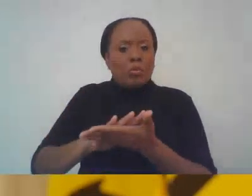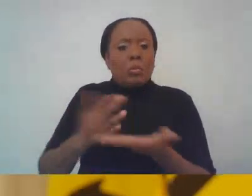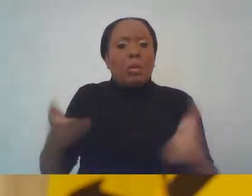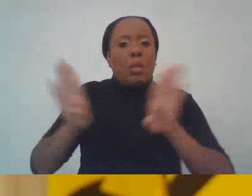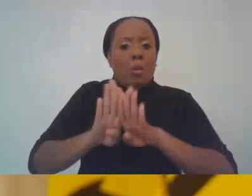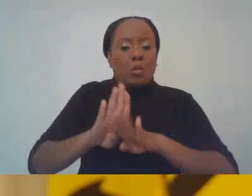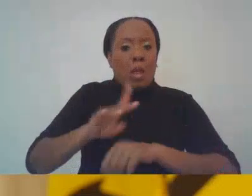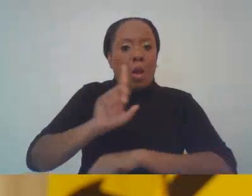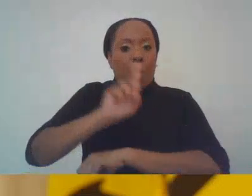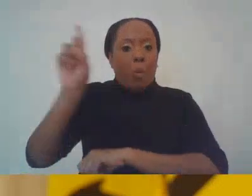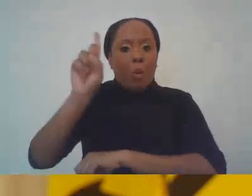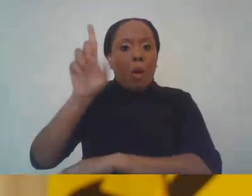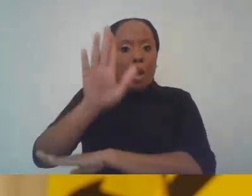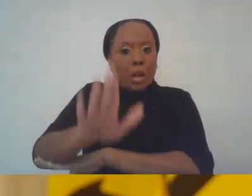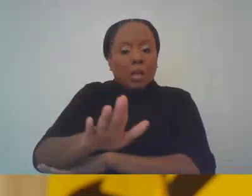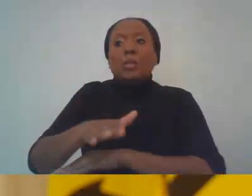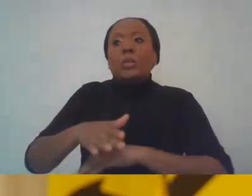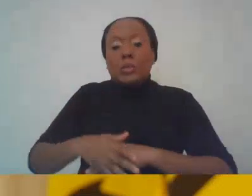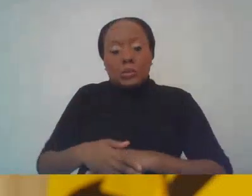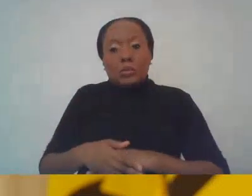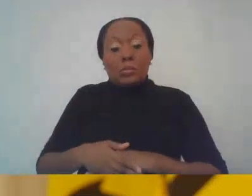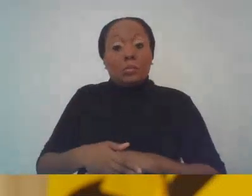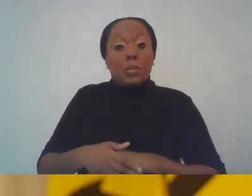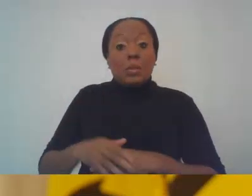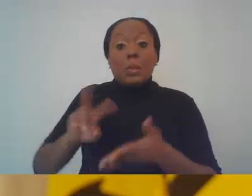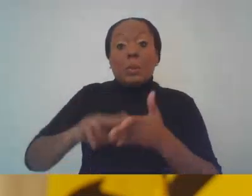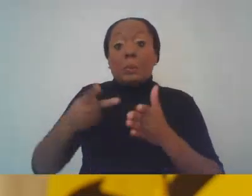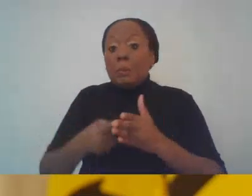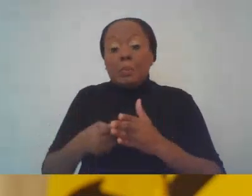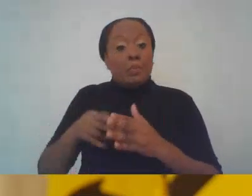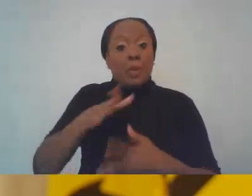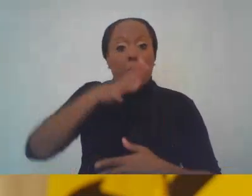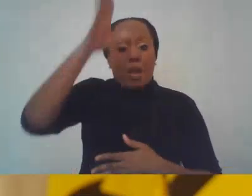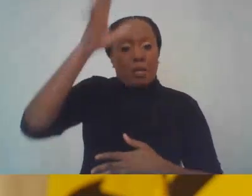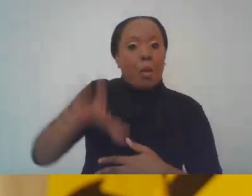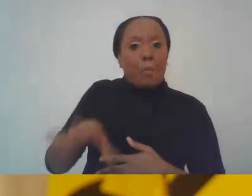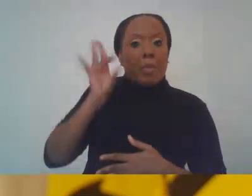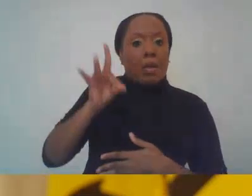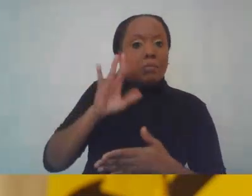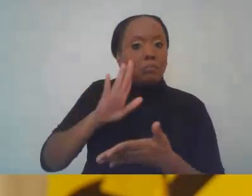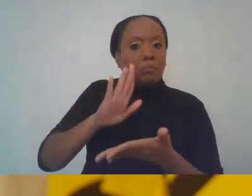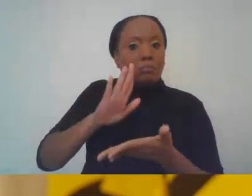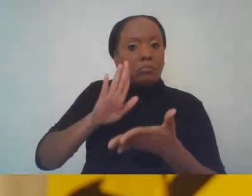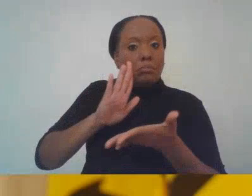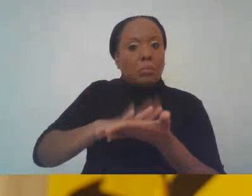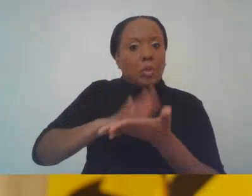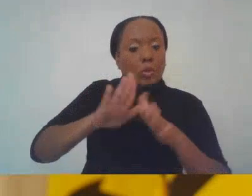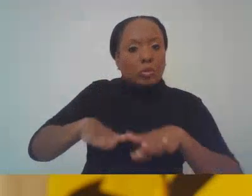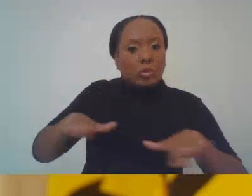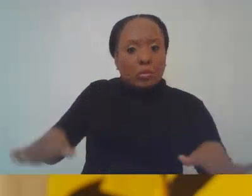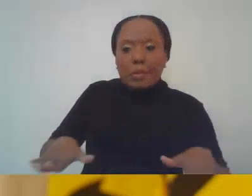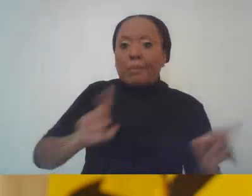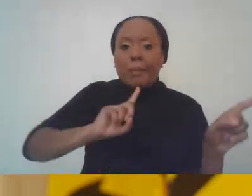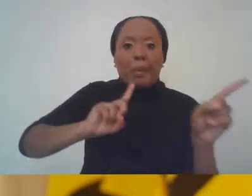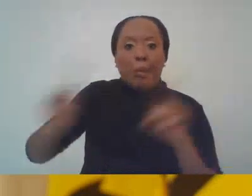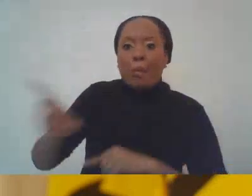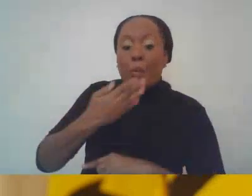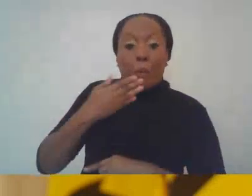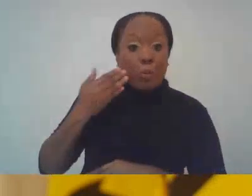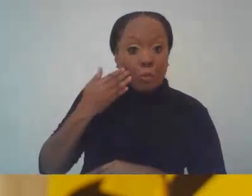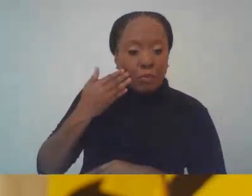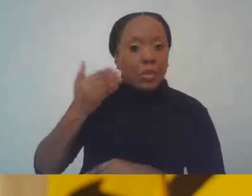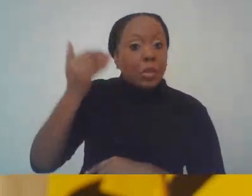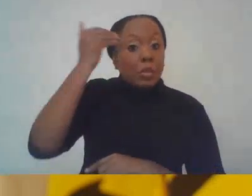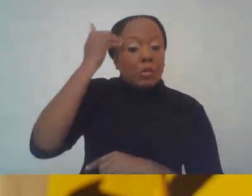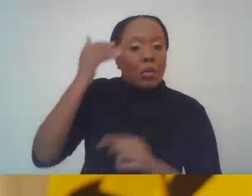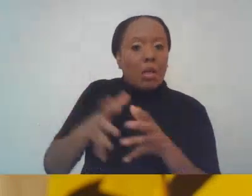1 p.m. so that our school children can be off the roads relatively early and parents can make arrangements for them to be collected or to make their way home. As many of